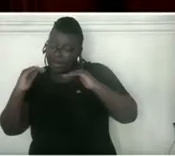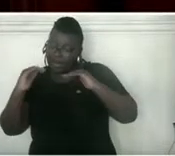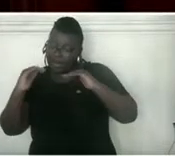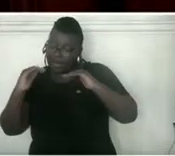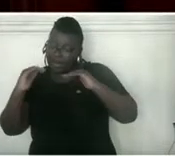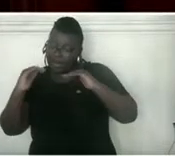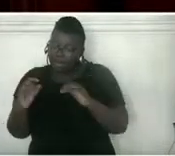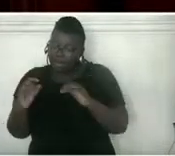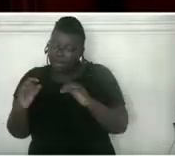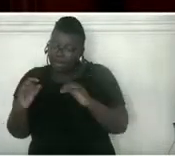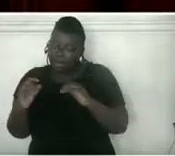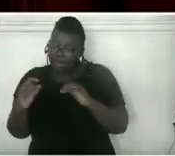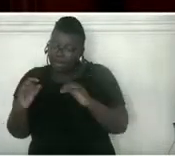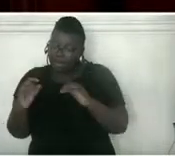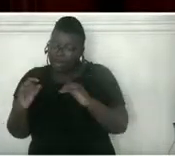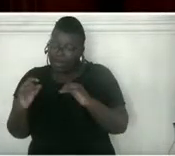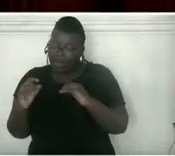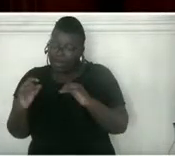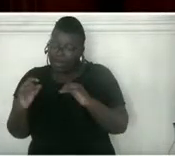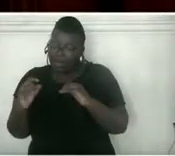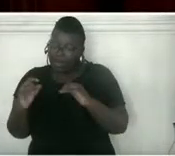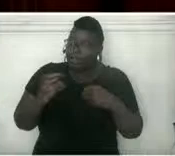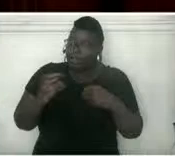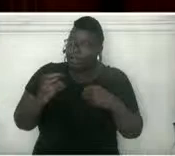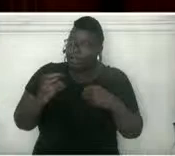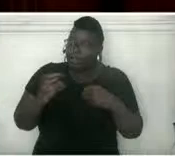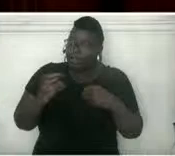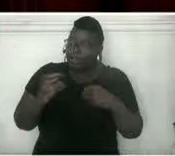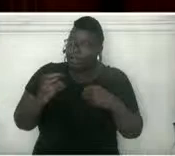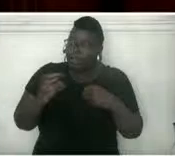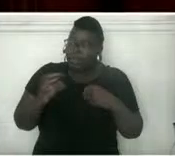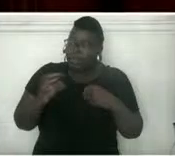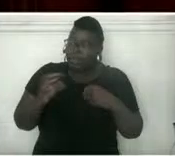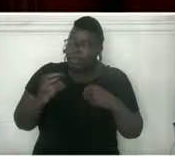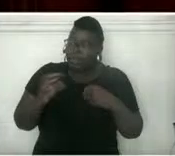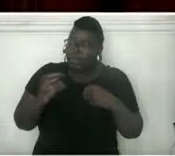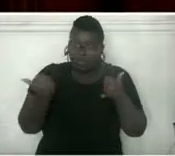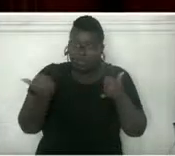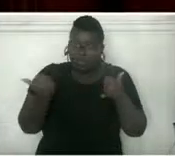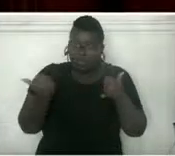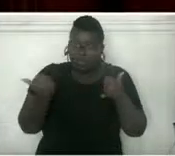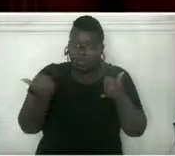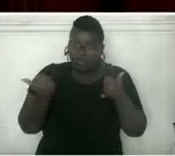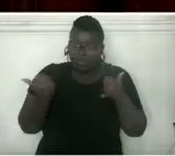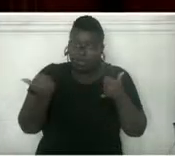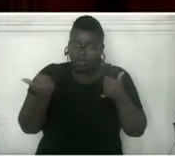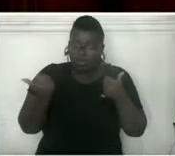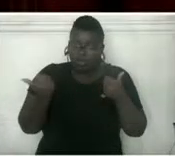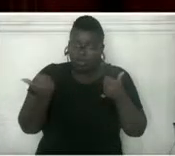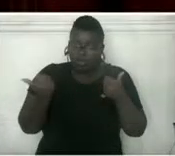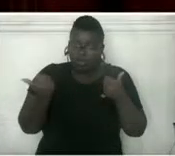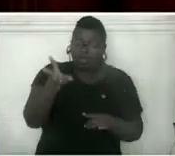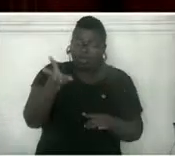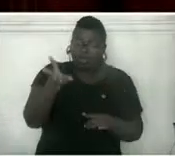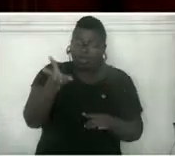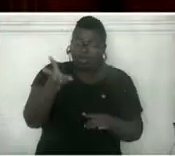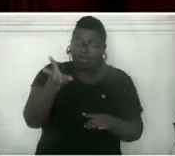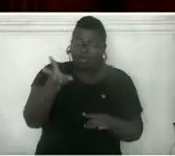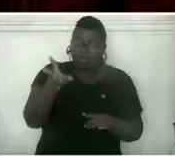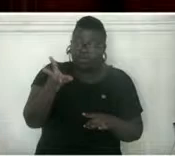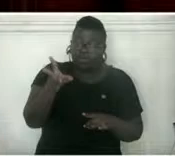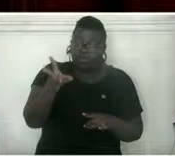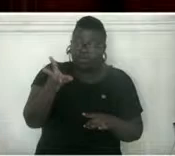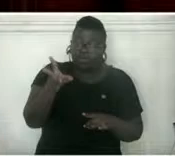and umsebenzi usuyaqala kumanje. Le phase yokuqala iba ne-investment ka